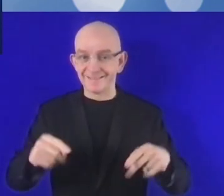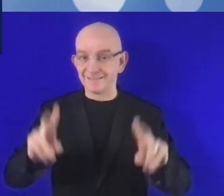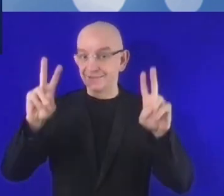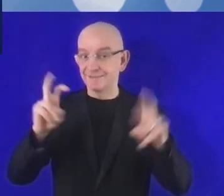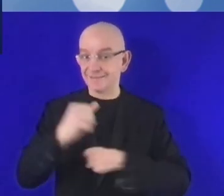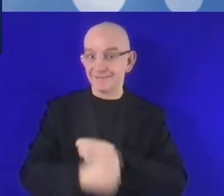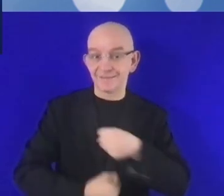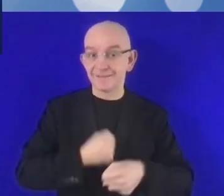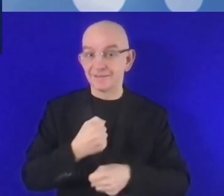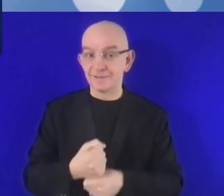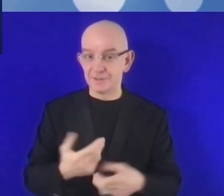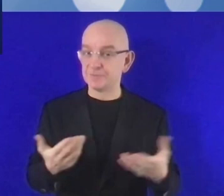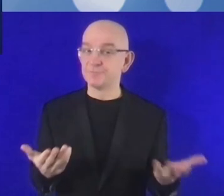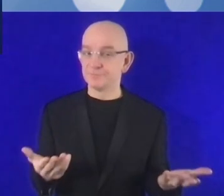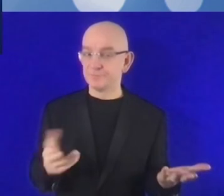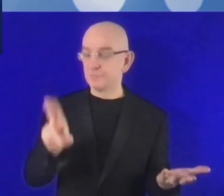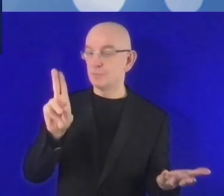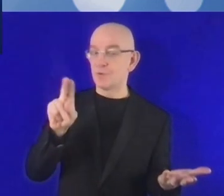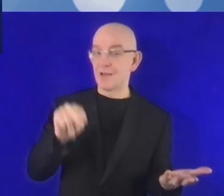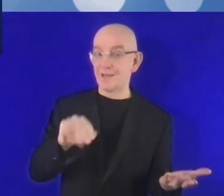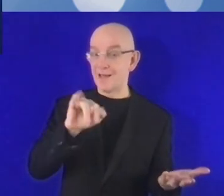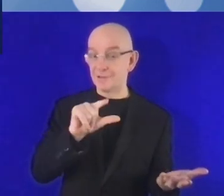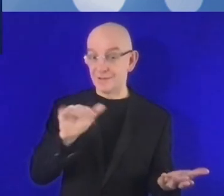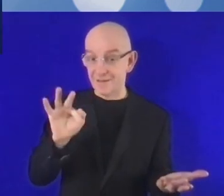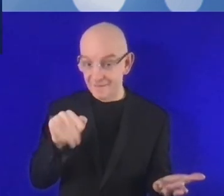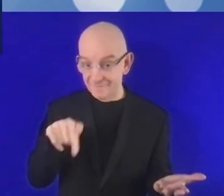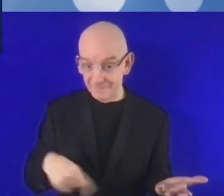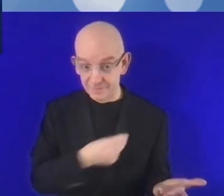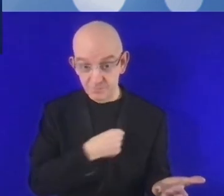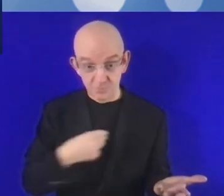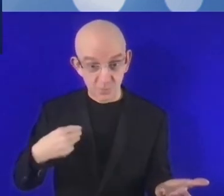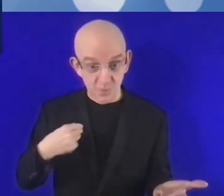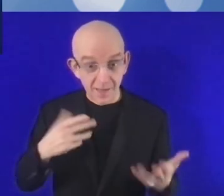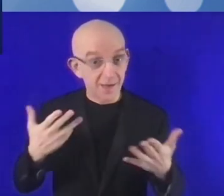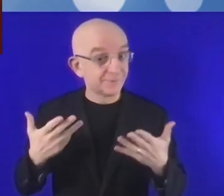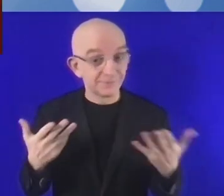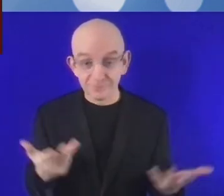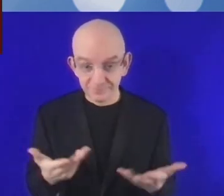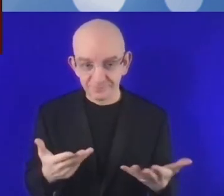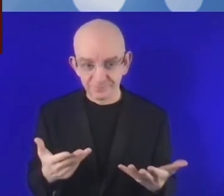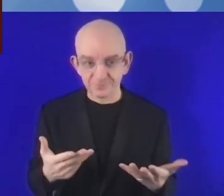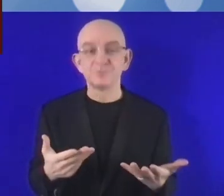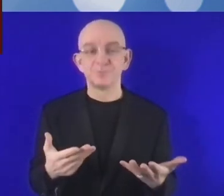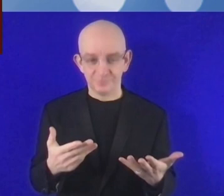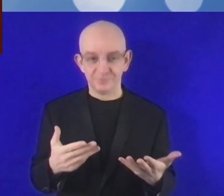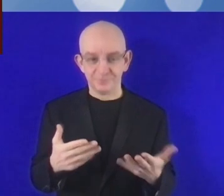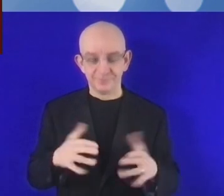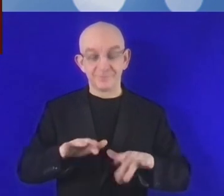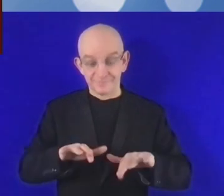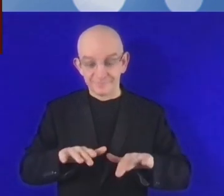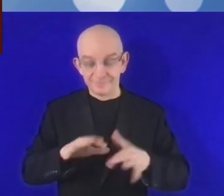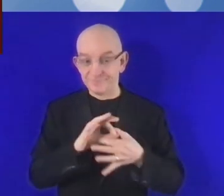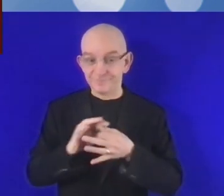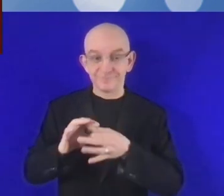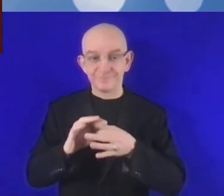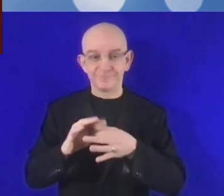Poland is Internet United, Free, Open, and Indivisible. I wish you